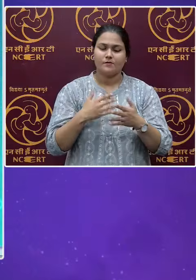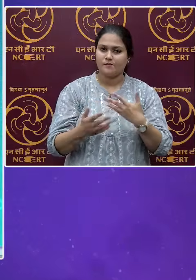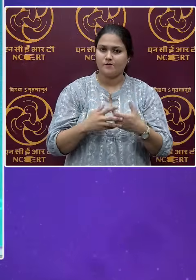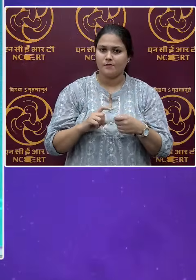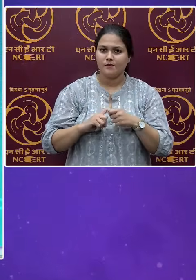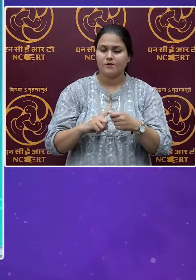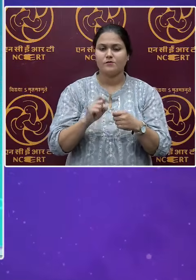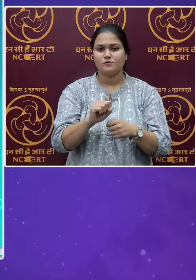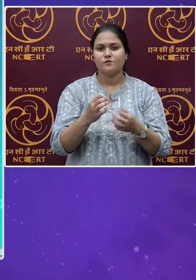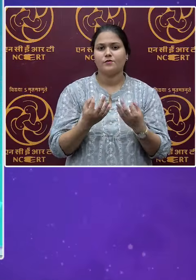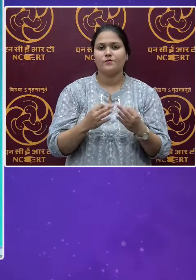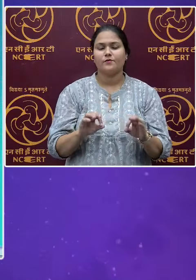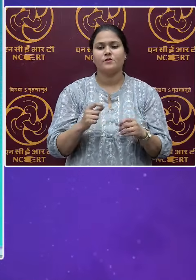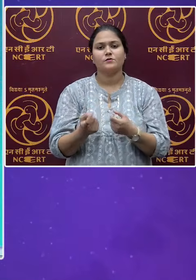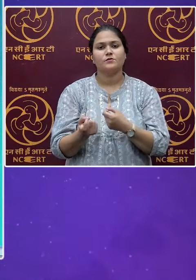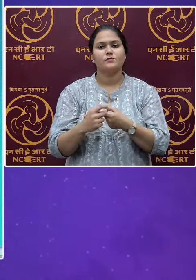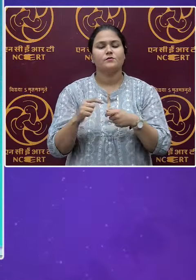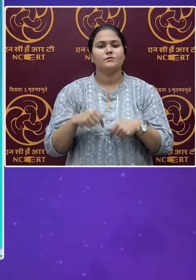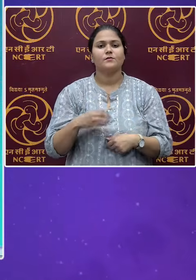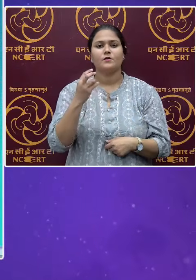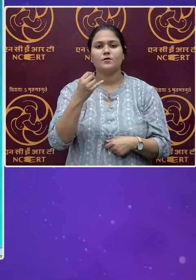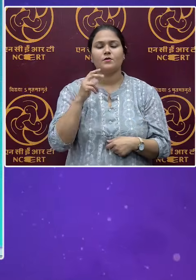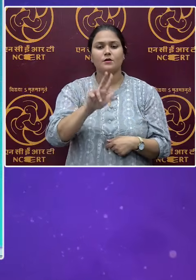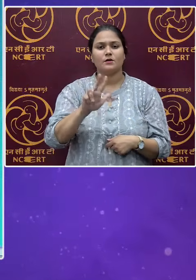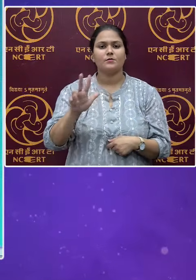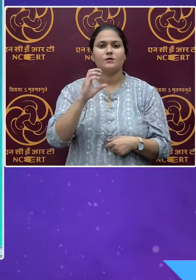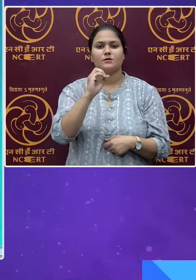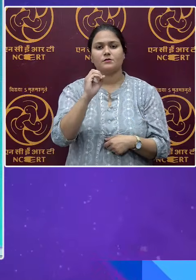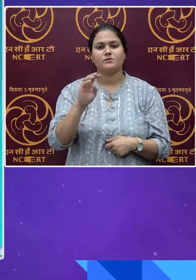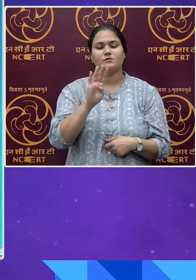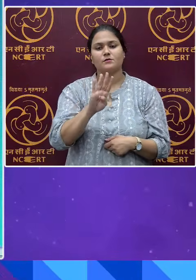feel free to get in touch with us. Our phone number is